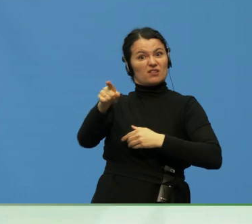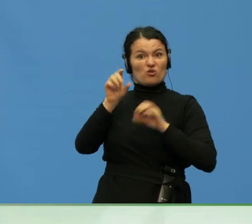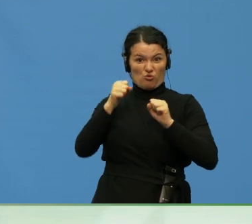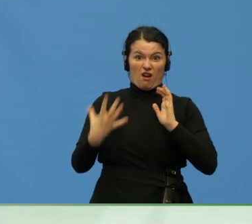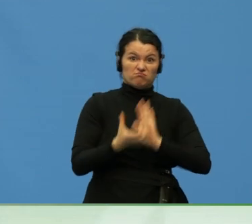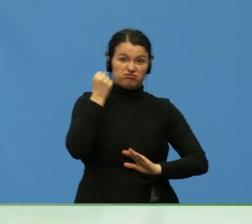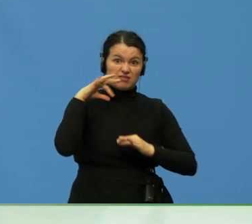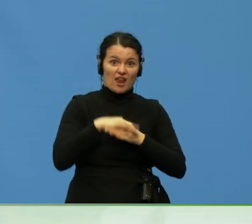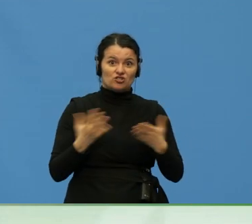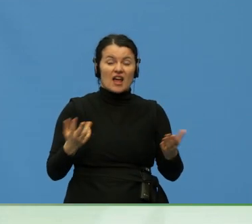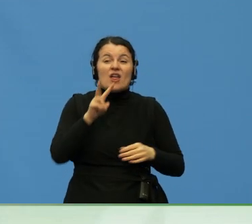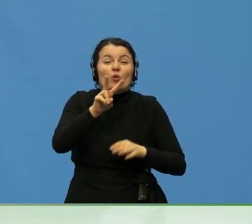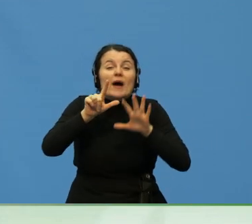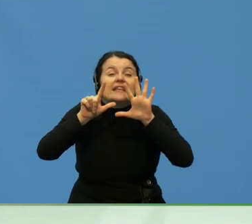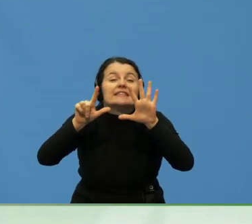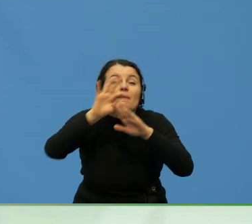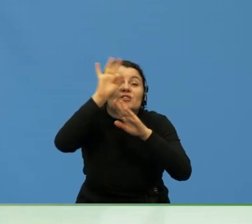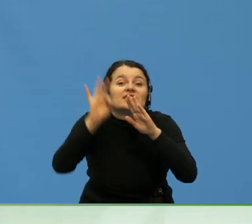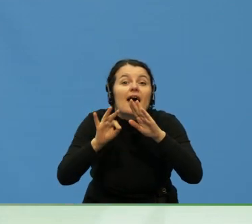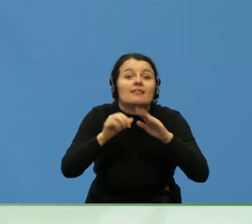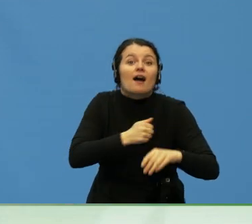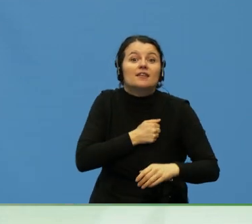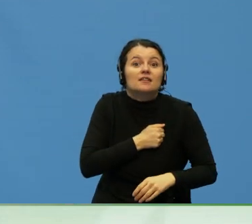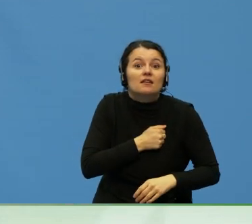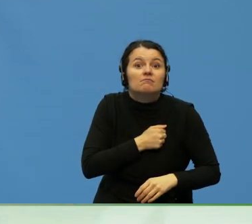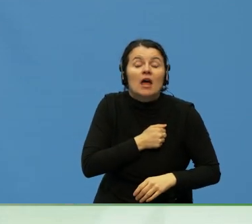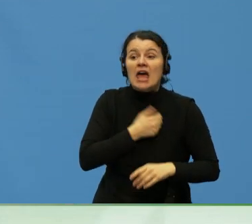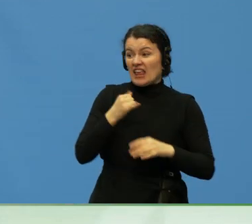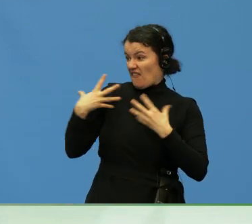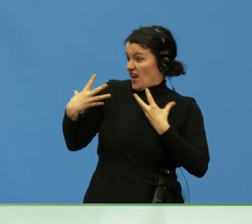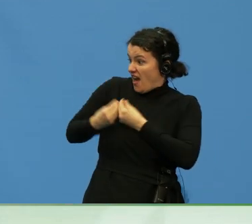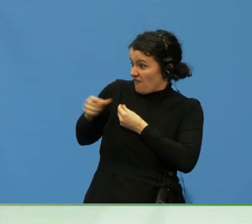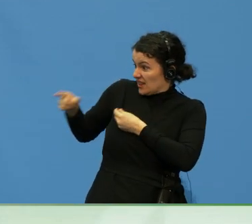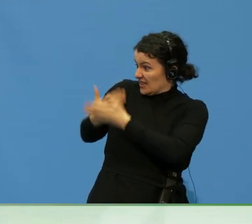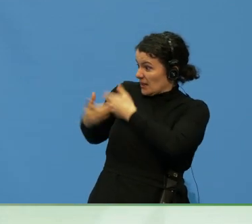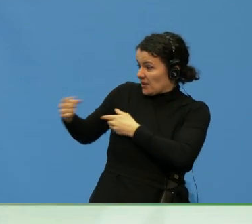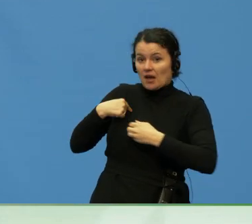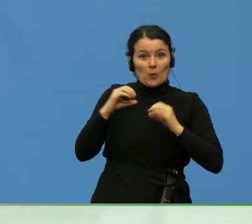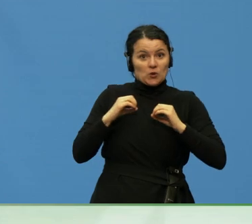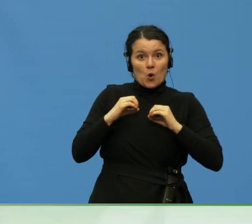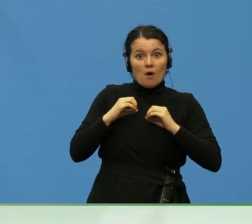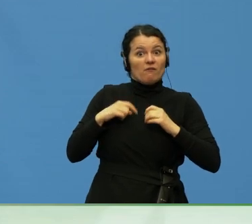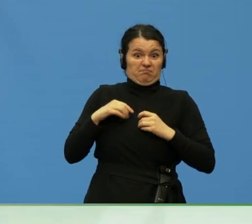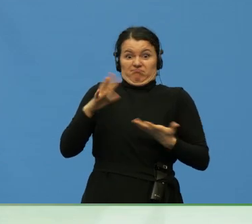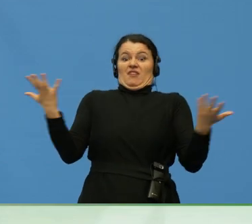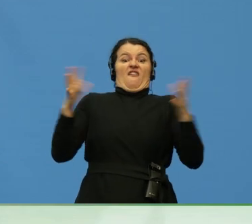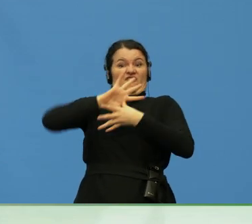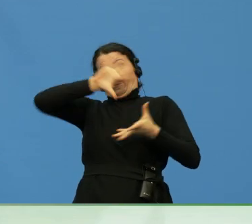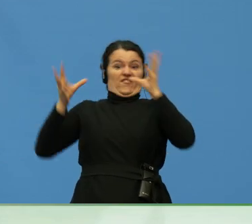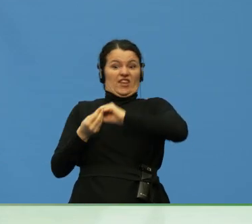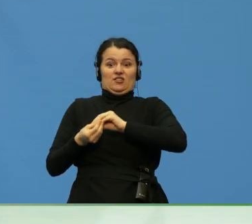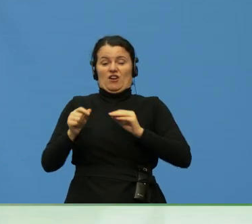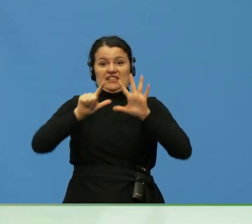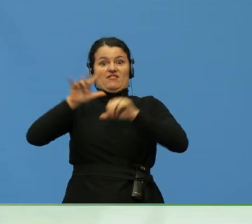Canadians. If one or two people loves that person, you've got 50 to 75% of voters who are interested in what you have to say